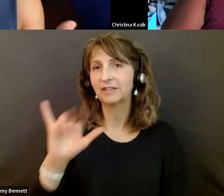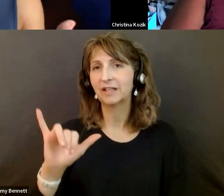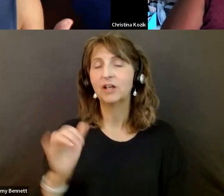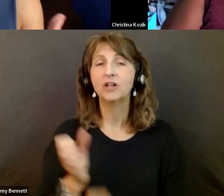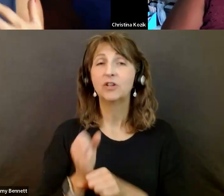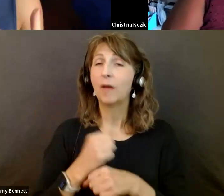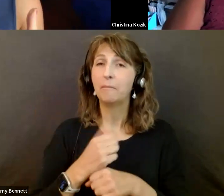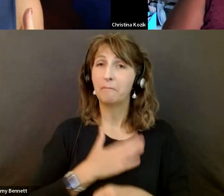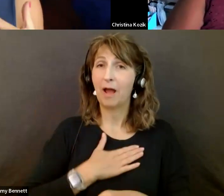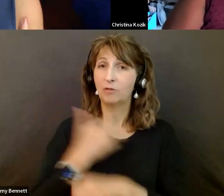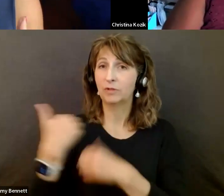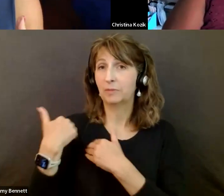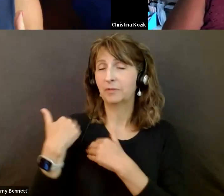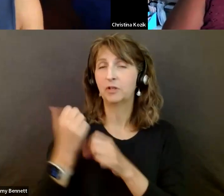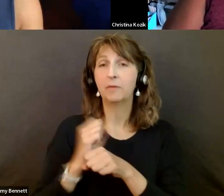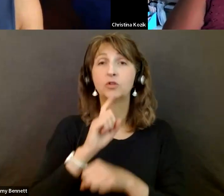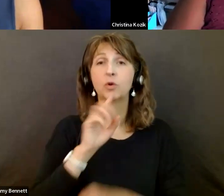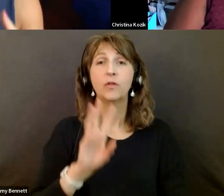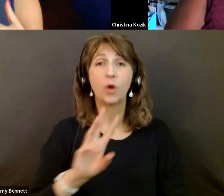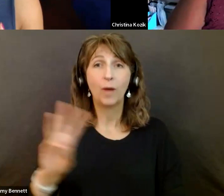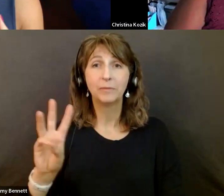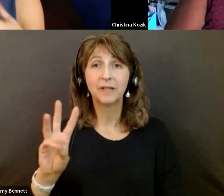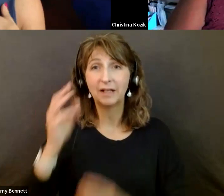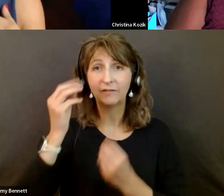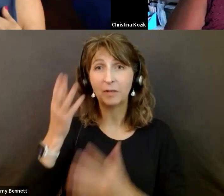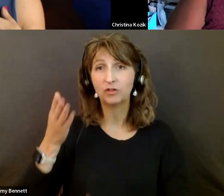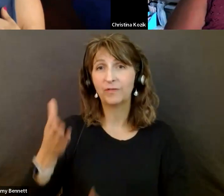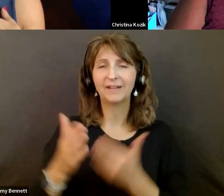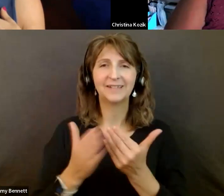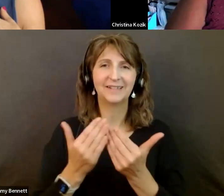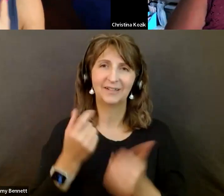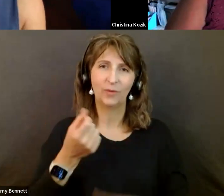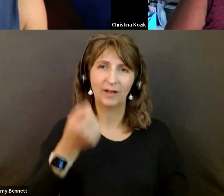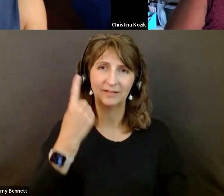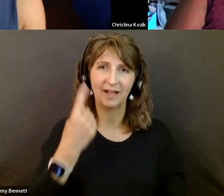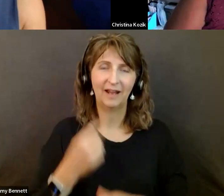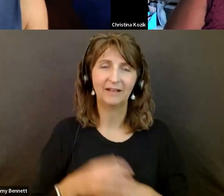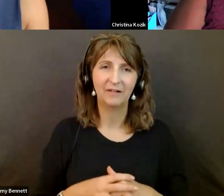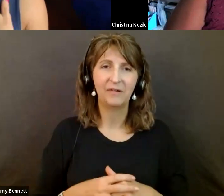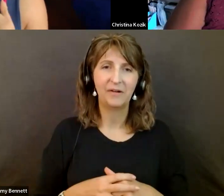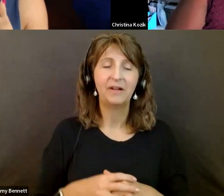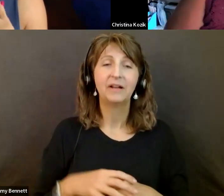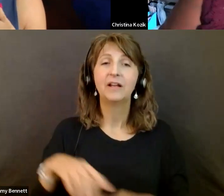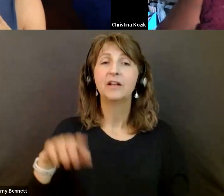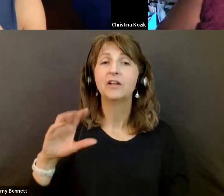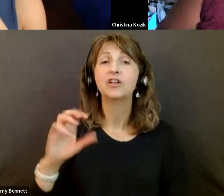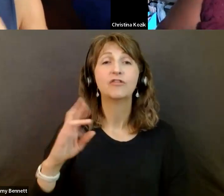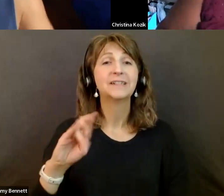website is really easy to understand and navigate. And Christina?